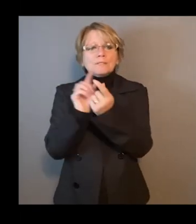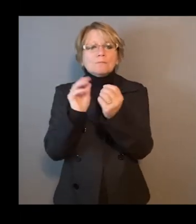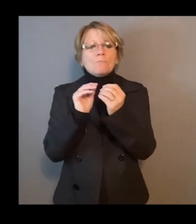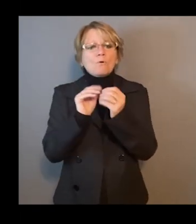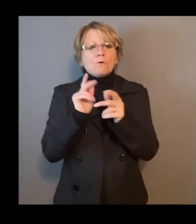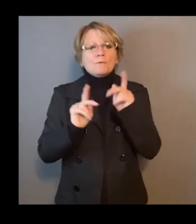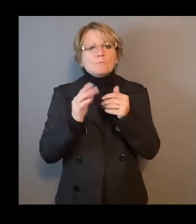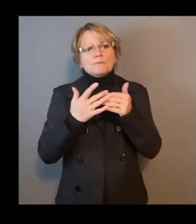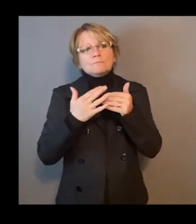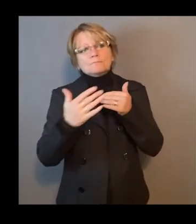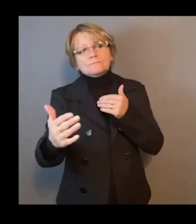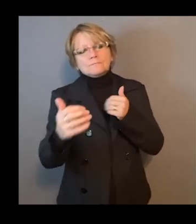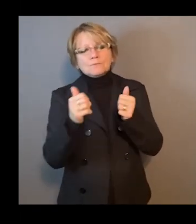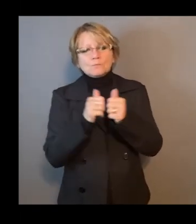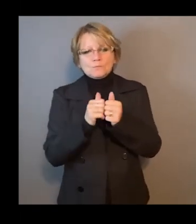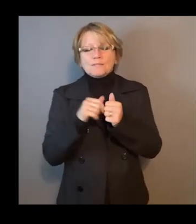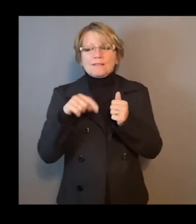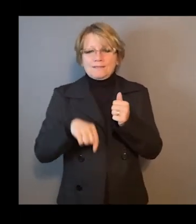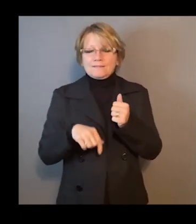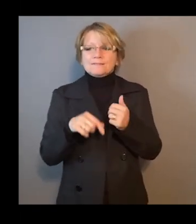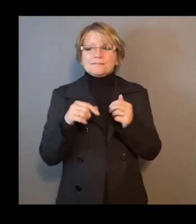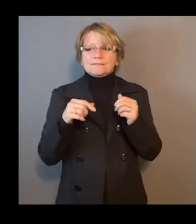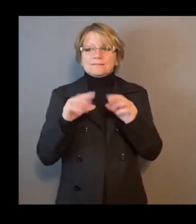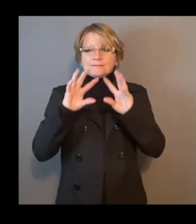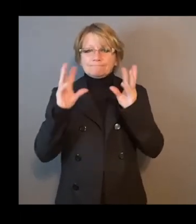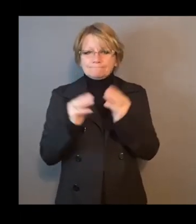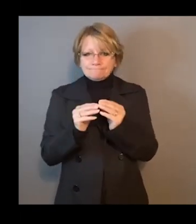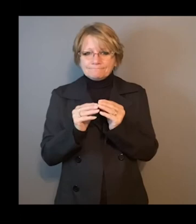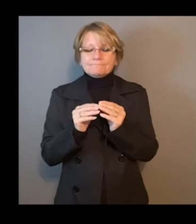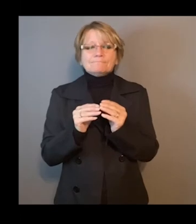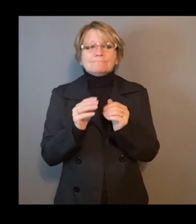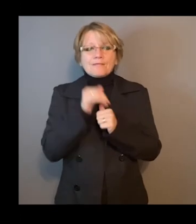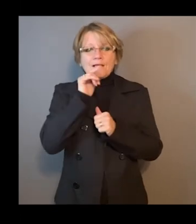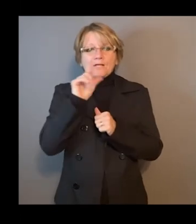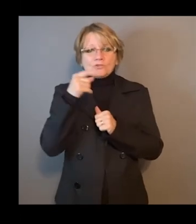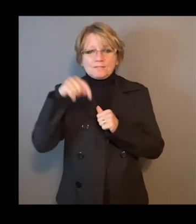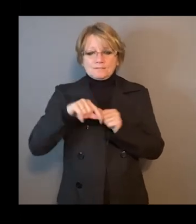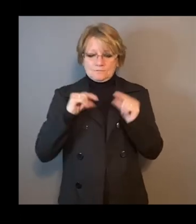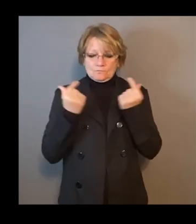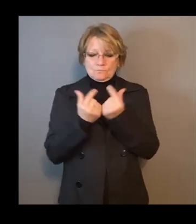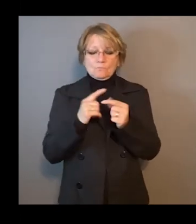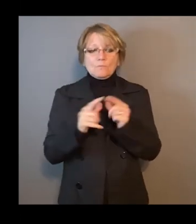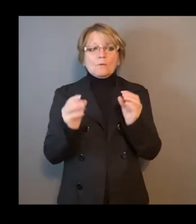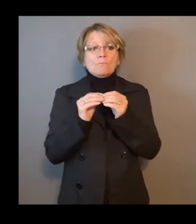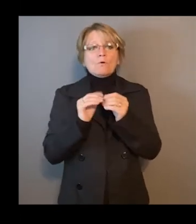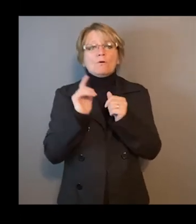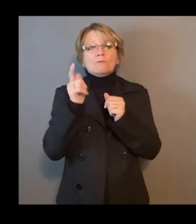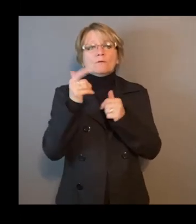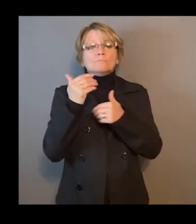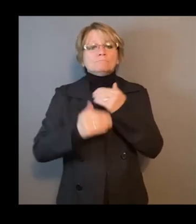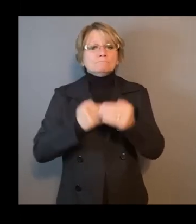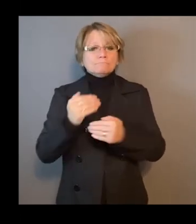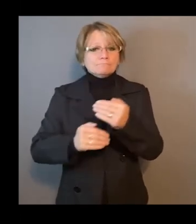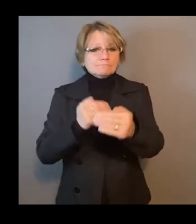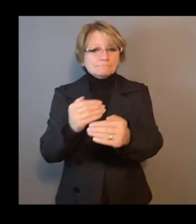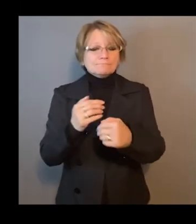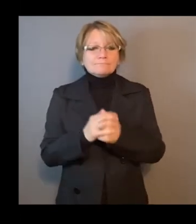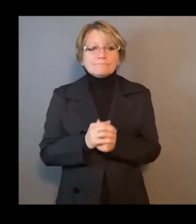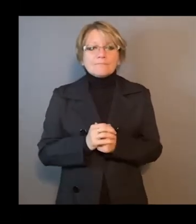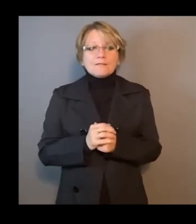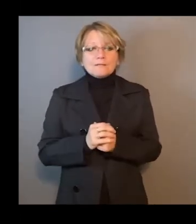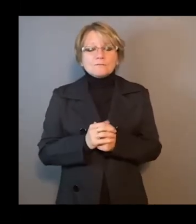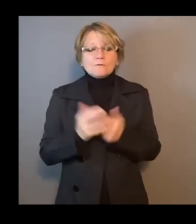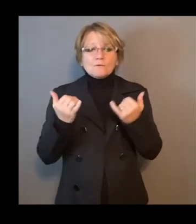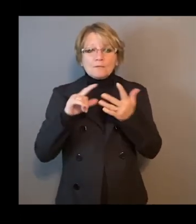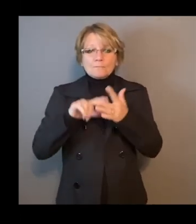develop, with not just within the, this particular demographic, but with others as we journey and move forward.